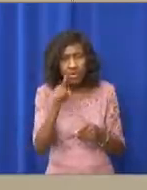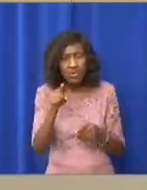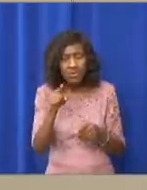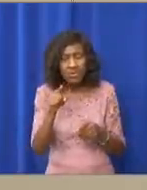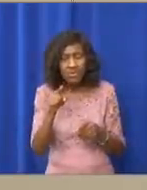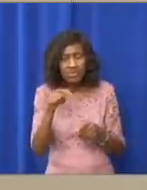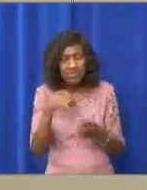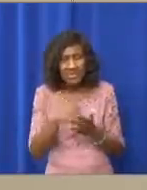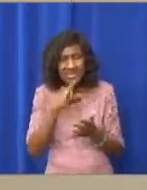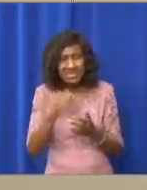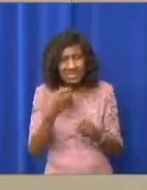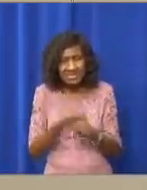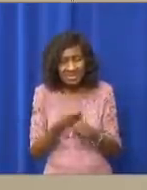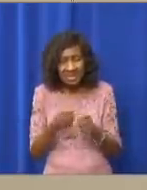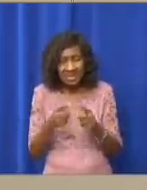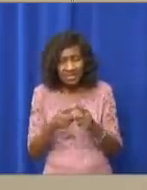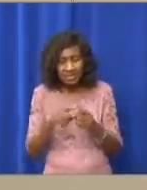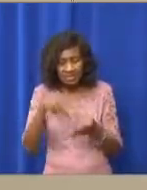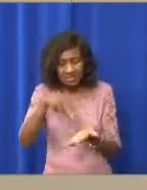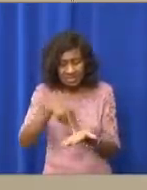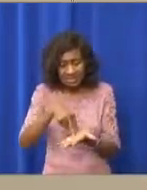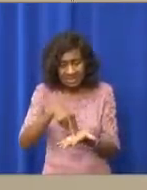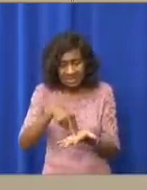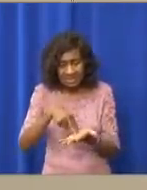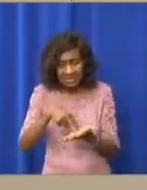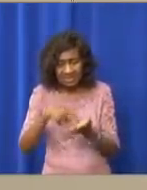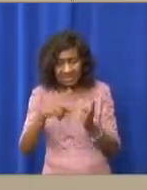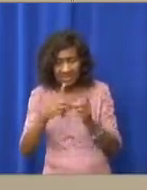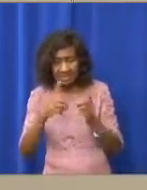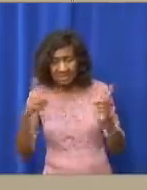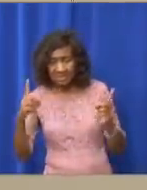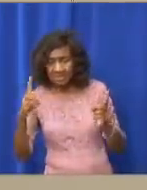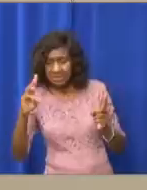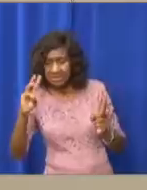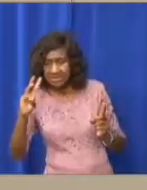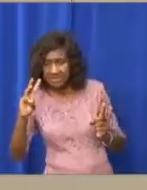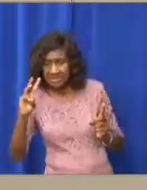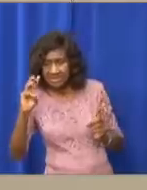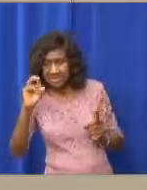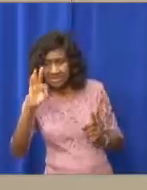yourself the required 6 feet or 2 meters from the next person.